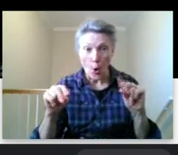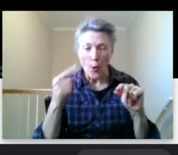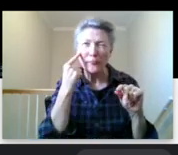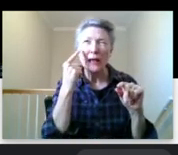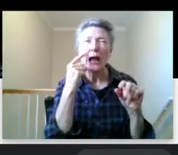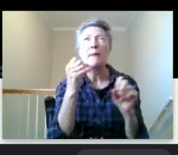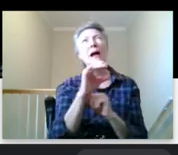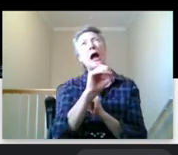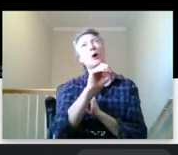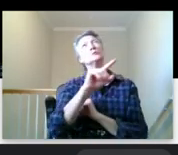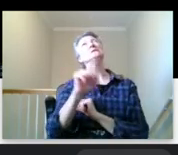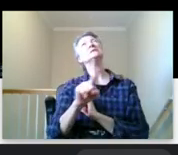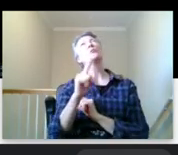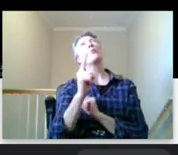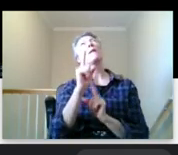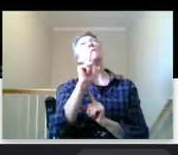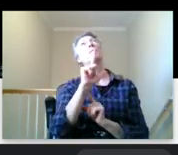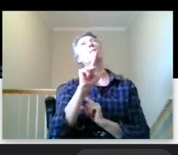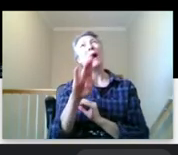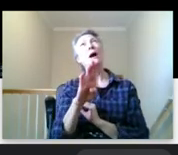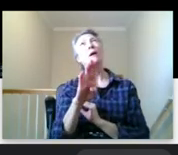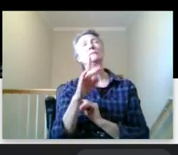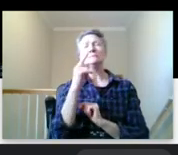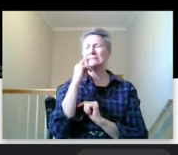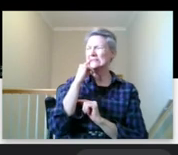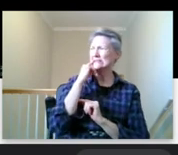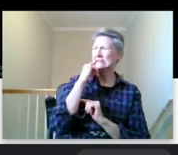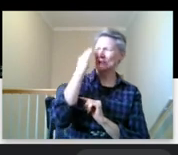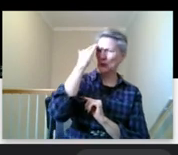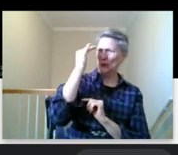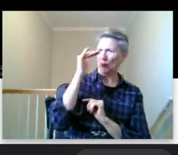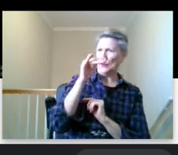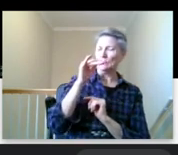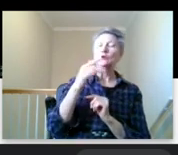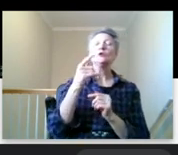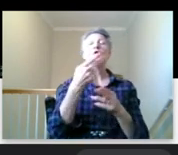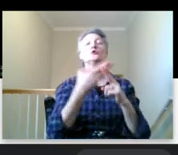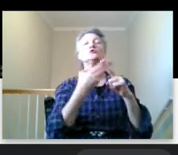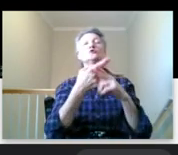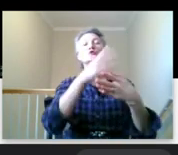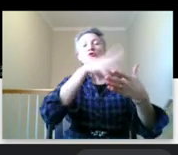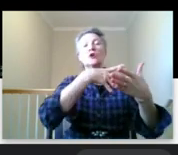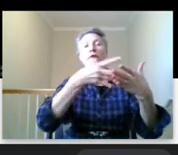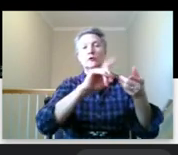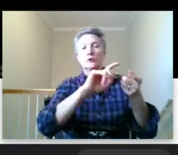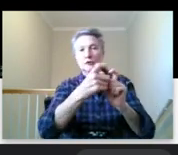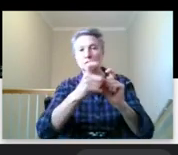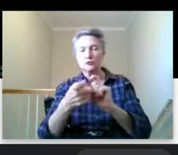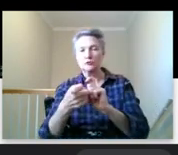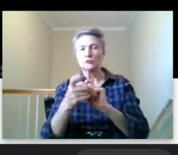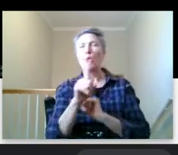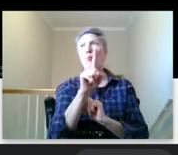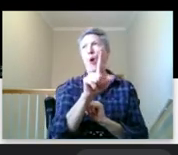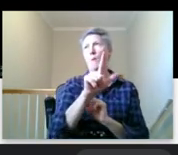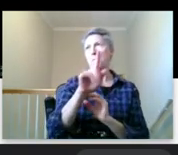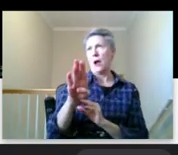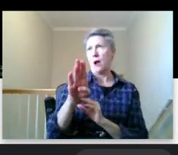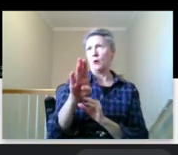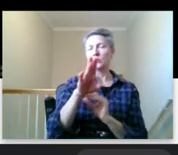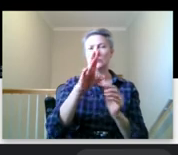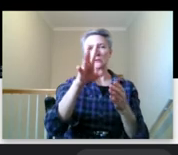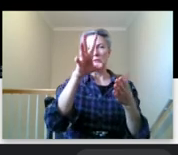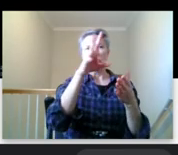many ounces are in a pound, and if you're not sure, you can use your conversion chart. But we know we're going to take 1 pound away from over here. We're going